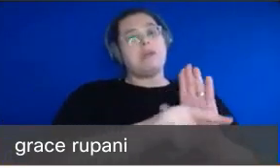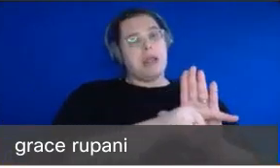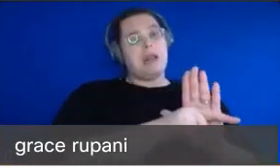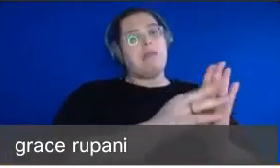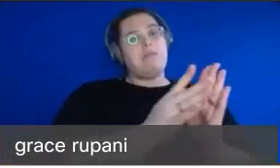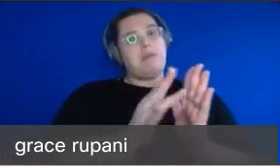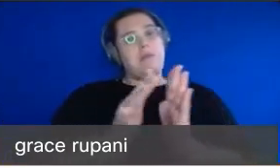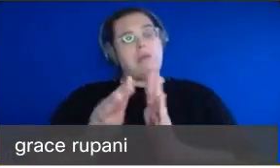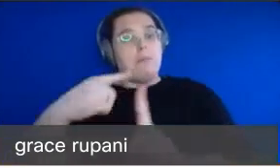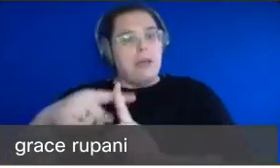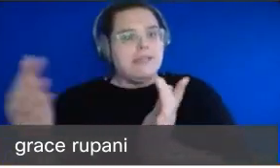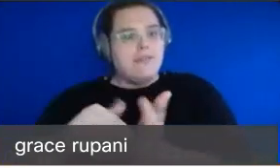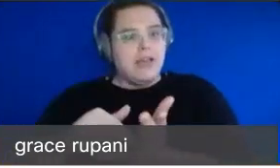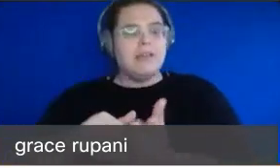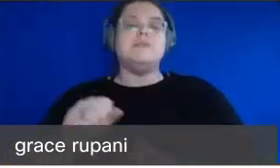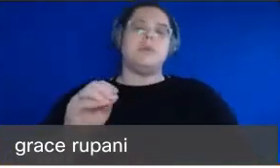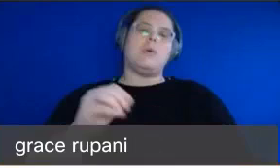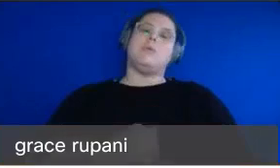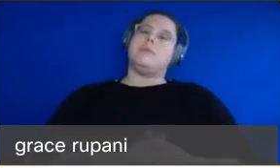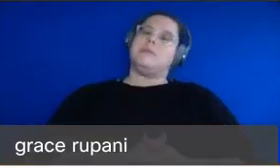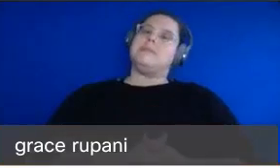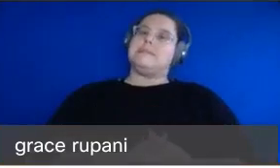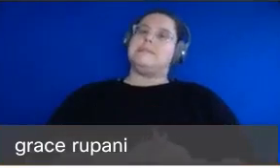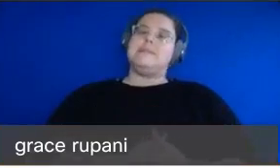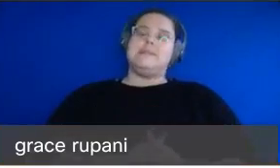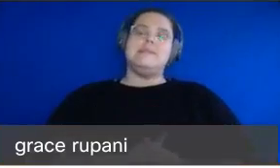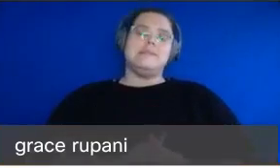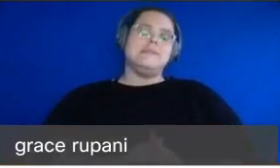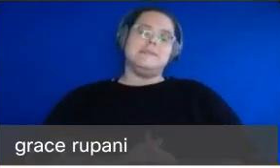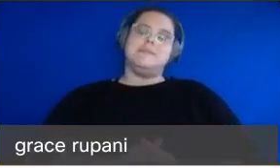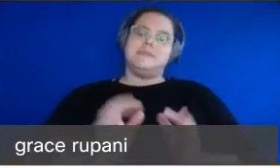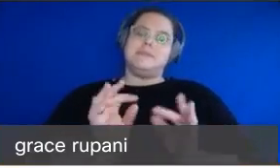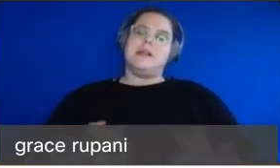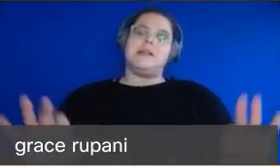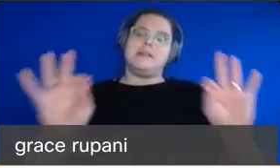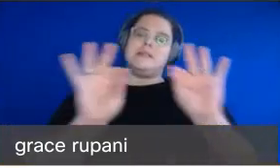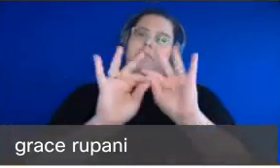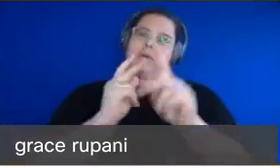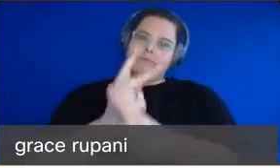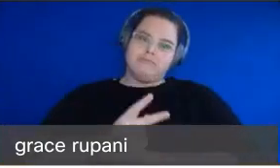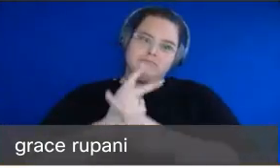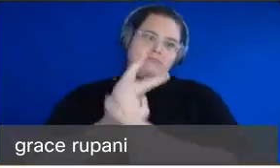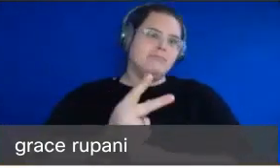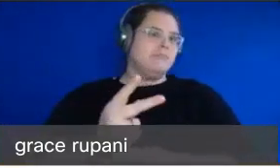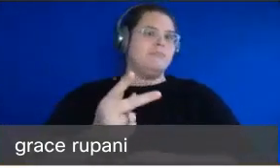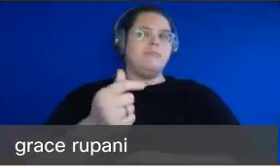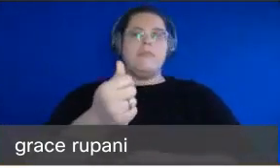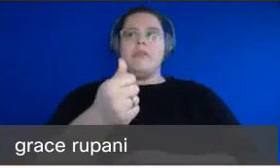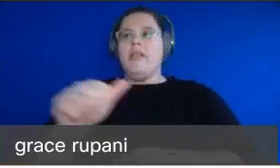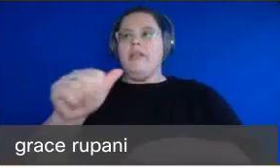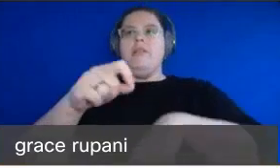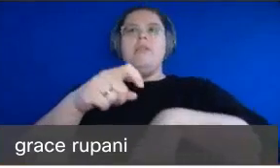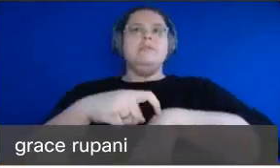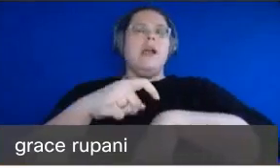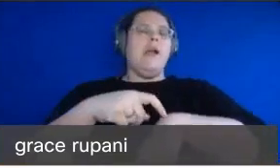as I say, is just the importance of our vigilance about, anytime you're with anyone but your